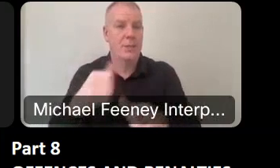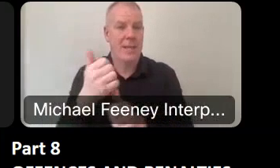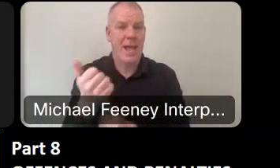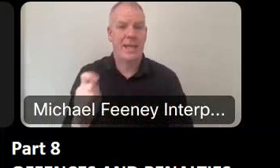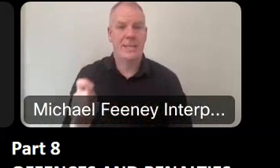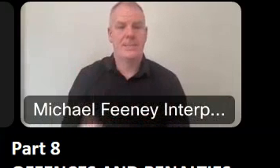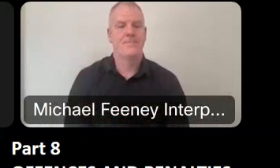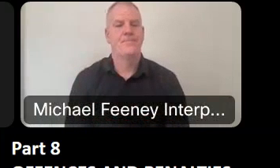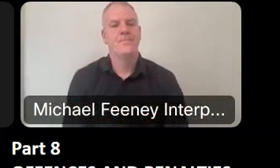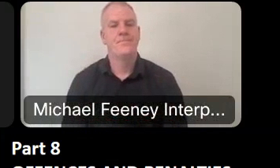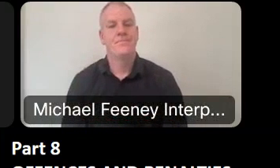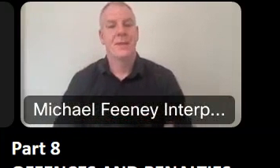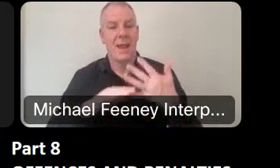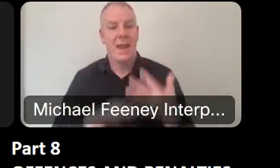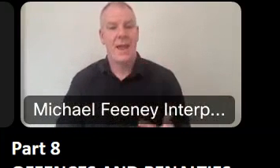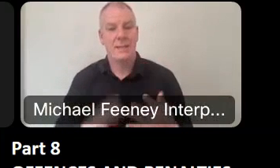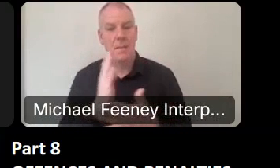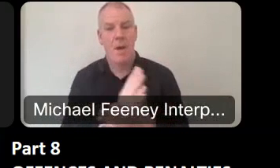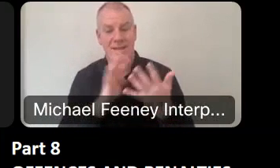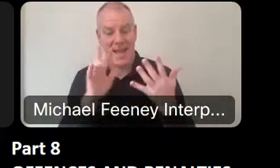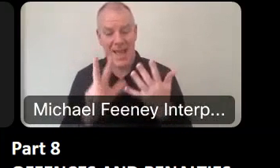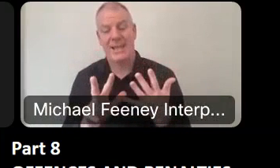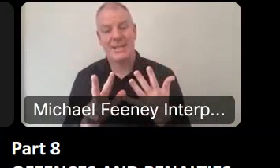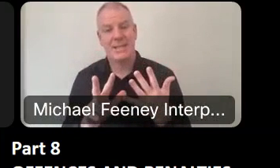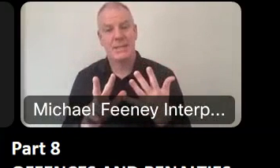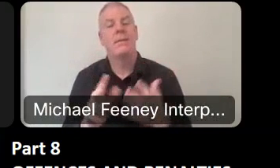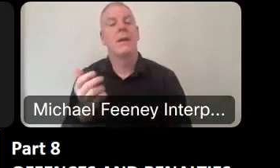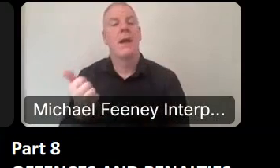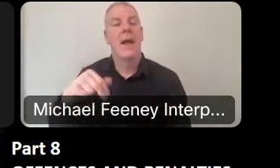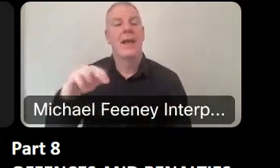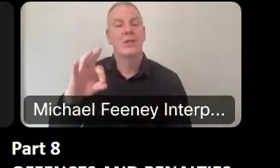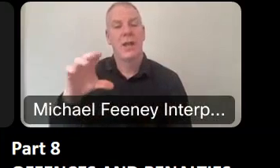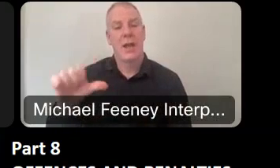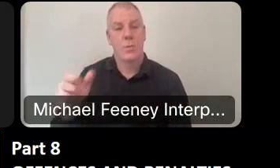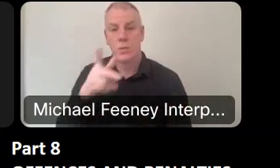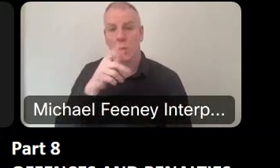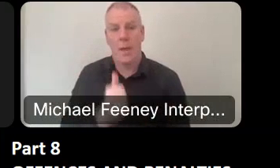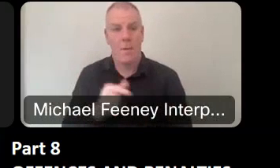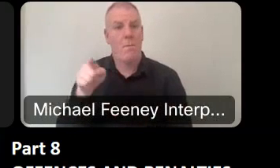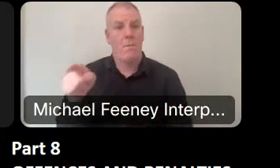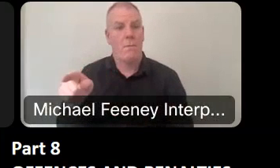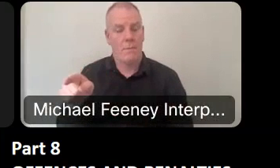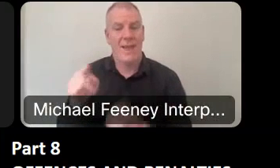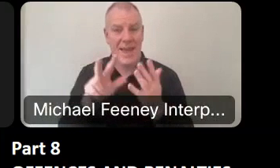Act. And then lastly, Part 8, which Angela will cover again, is around some of the